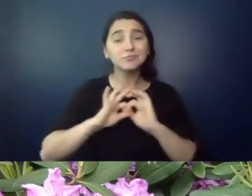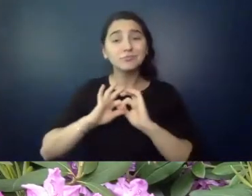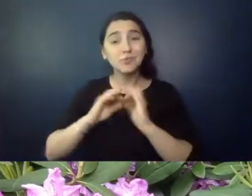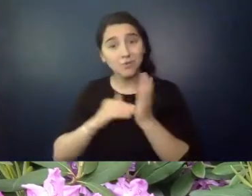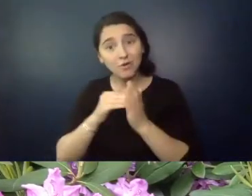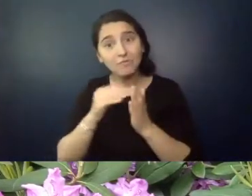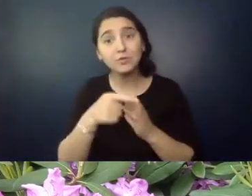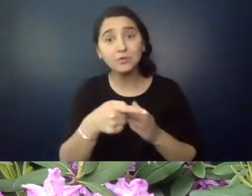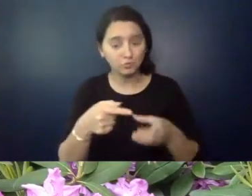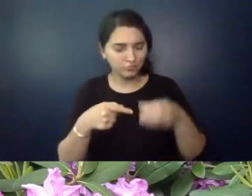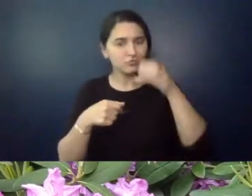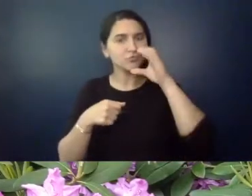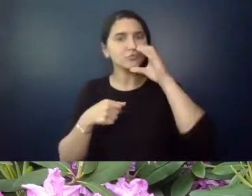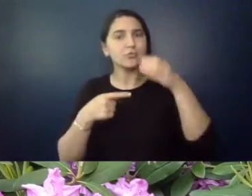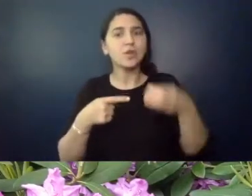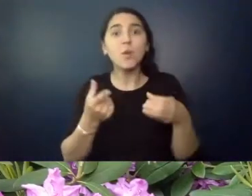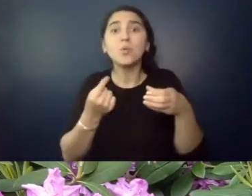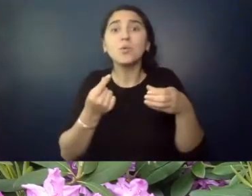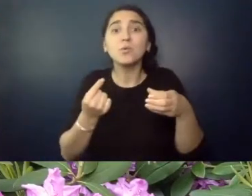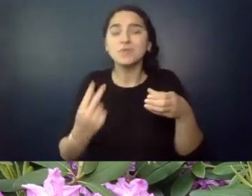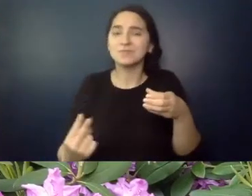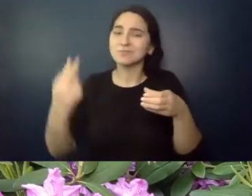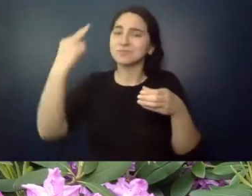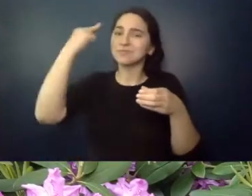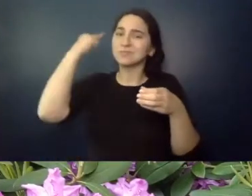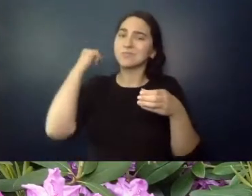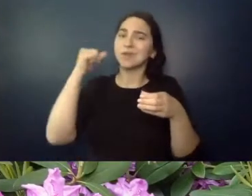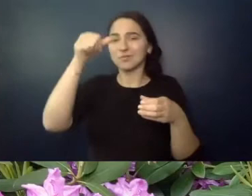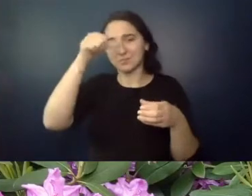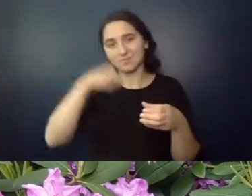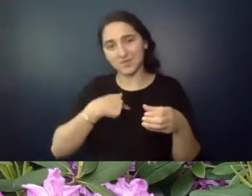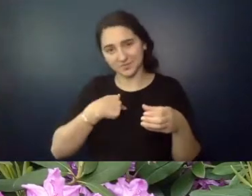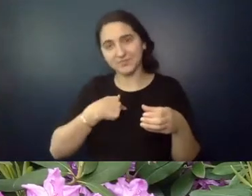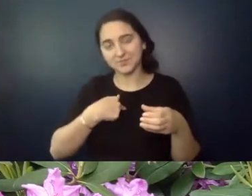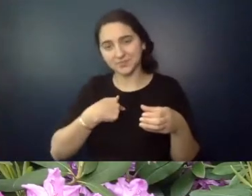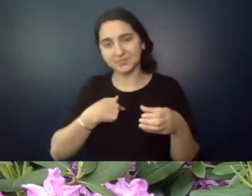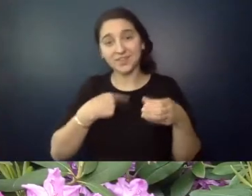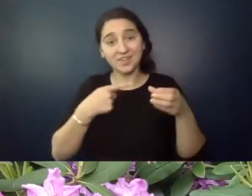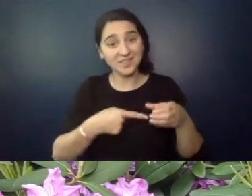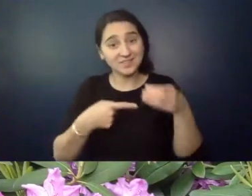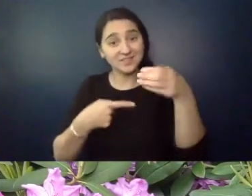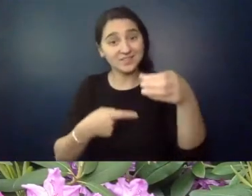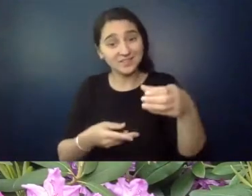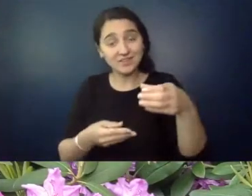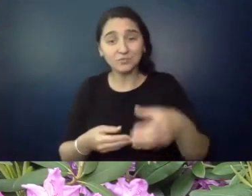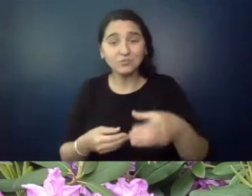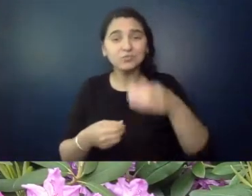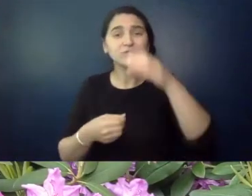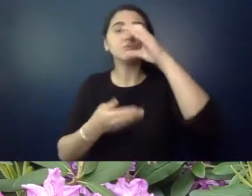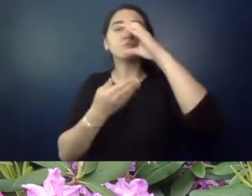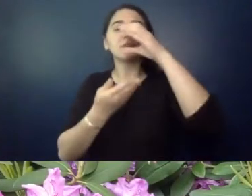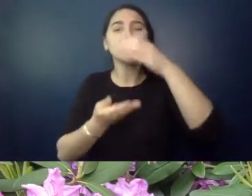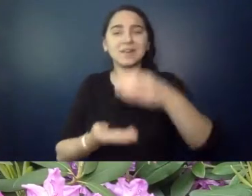me." Friends, take and drink this cup of heaven.